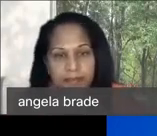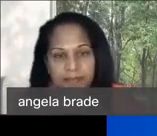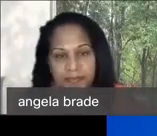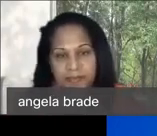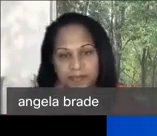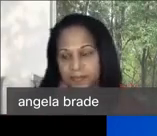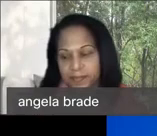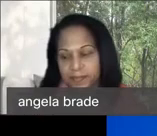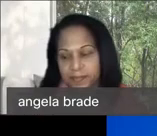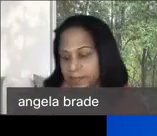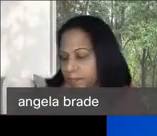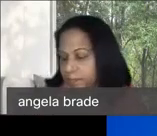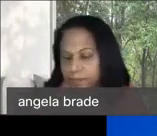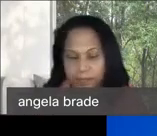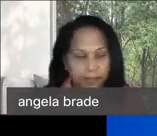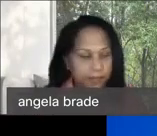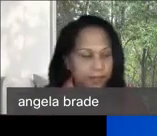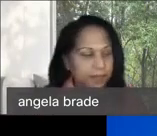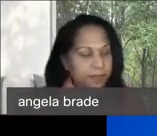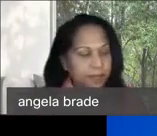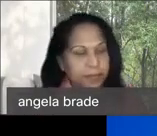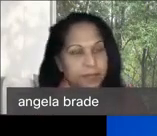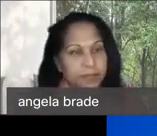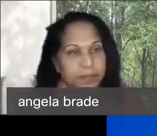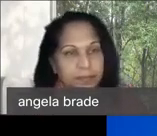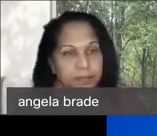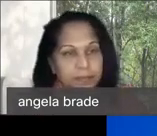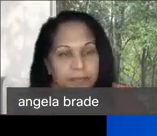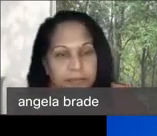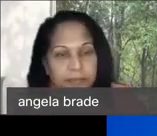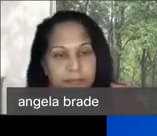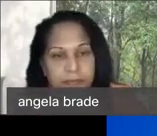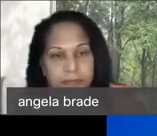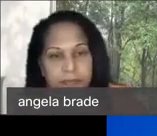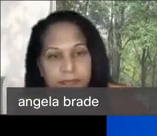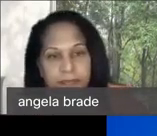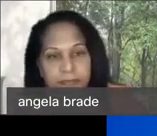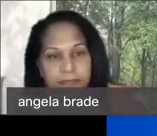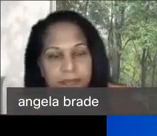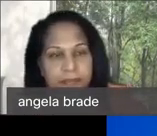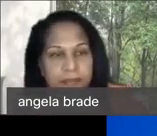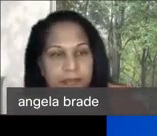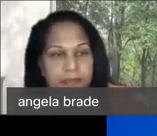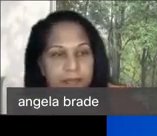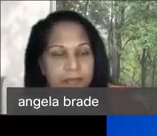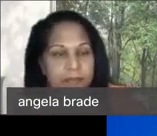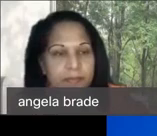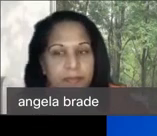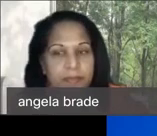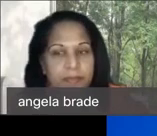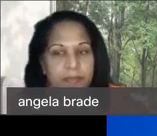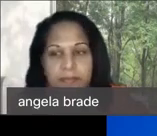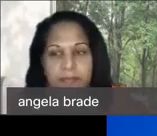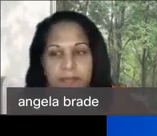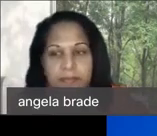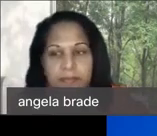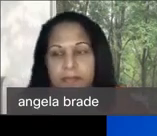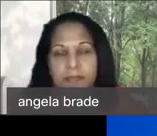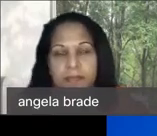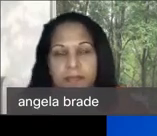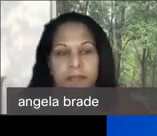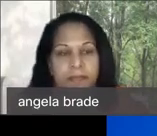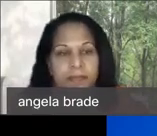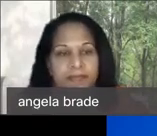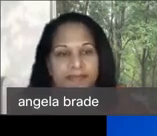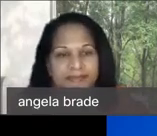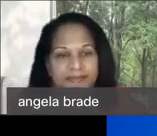Library System. And presenting today, obviously, is Angela Braid, COO of Support Services. We thank you so very